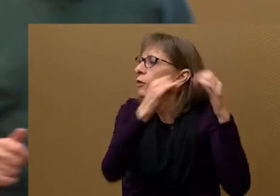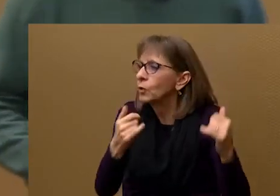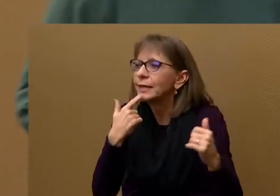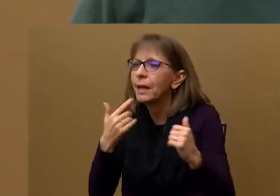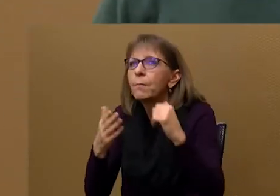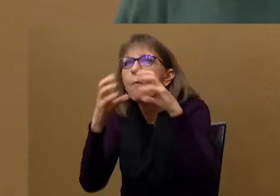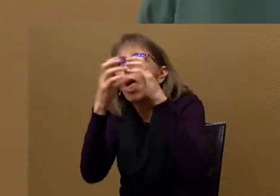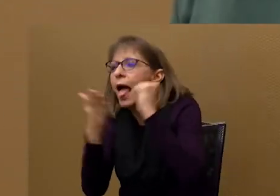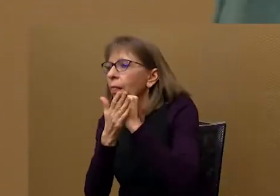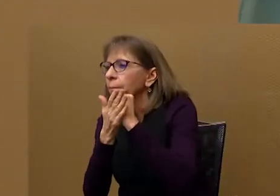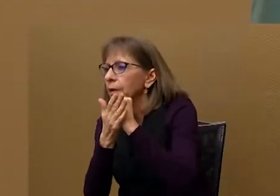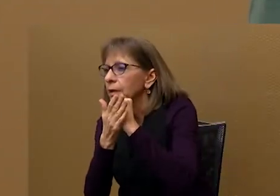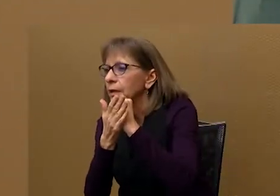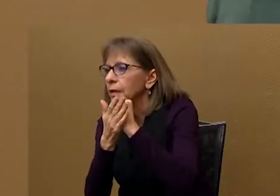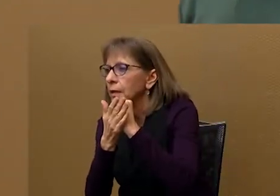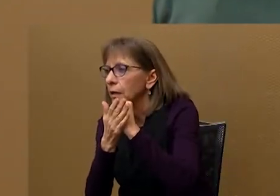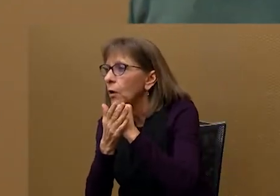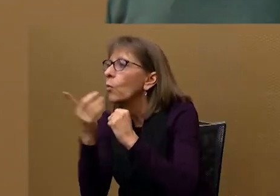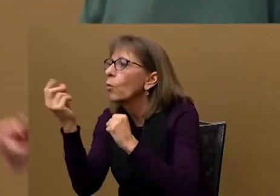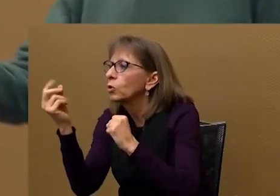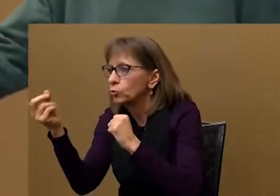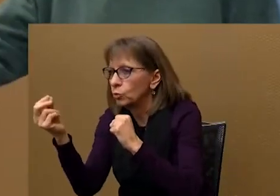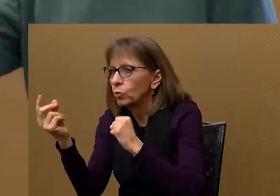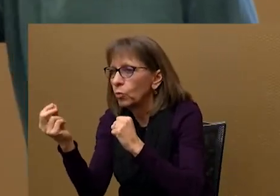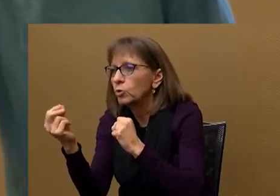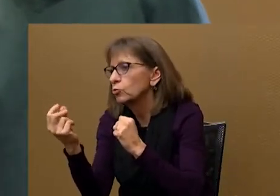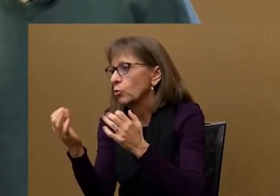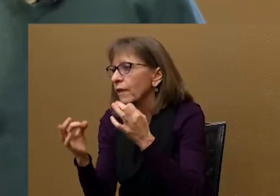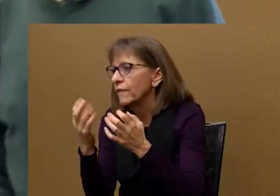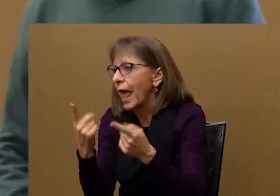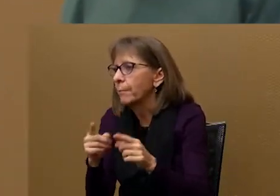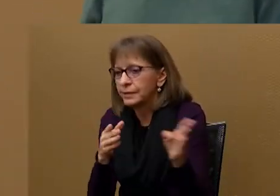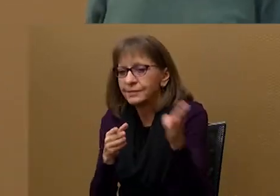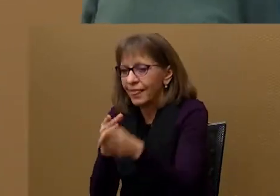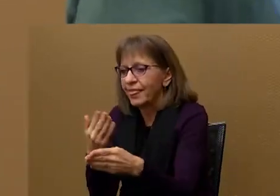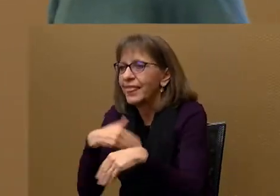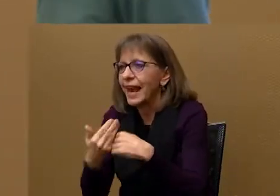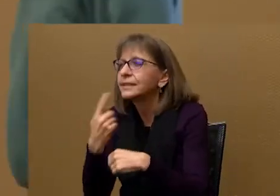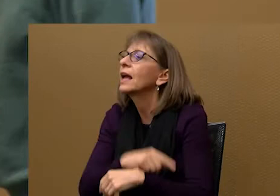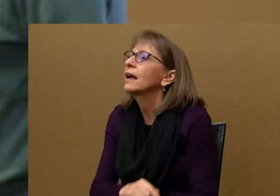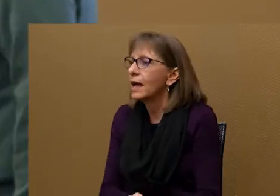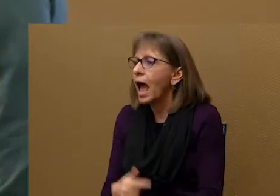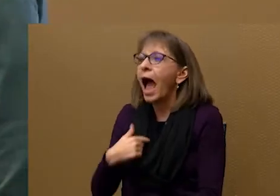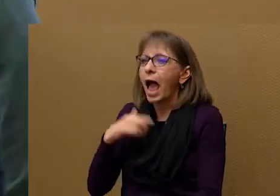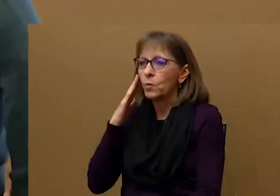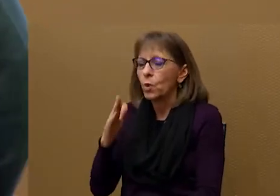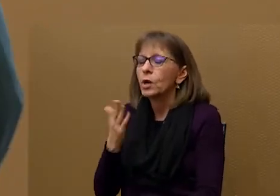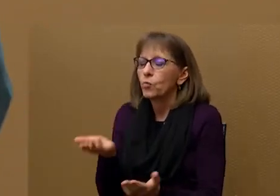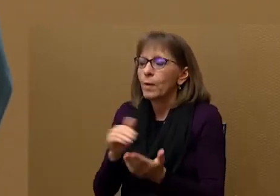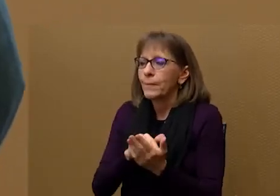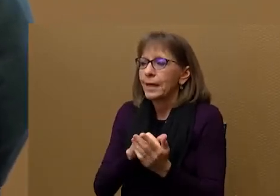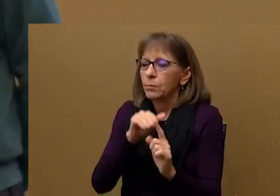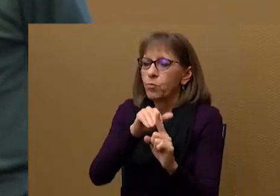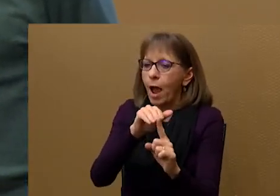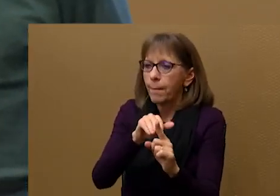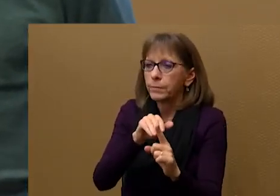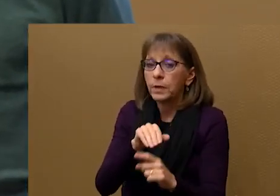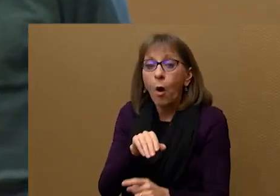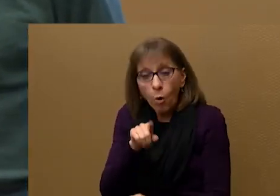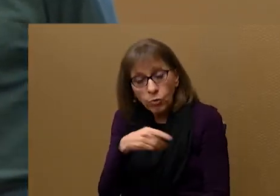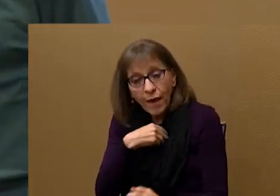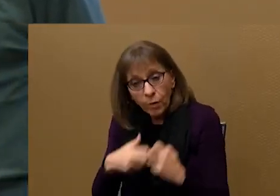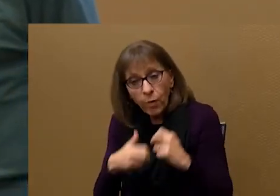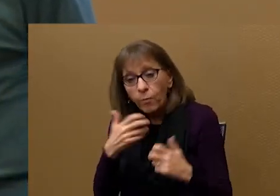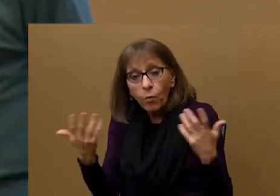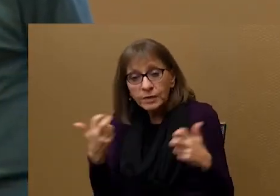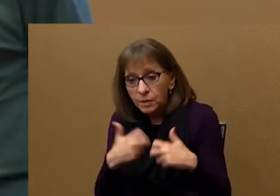Wait. I would repeat. Did I give you back that? Oh, you still have it. I would probably repeat the prompt. You have a problem.